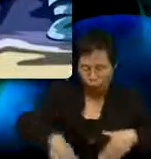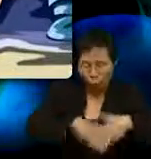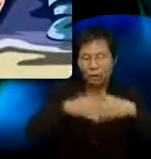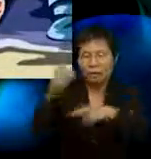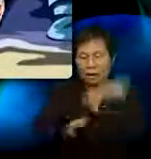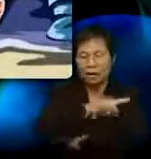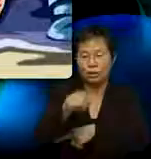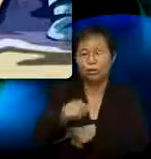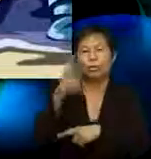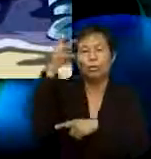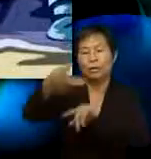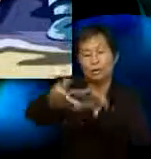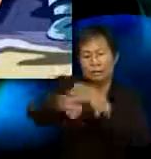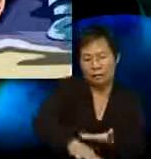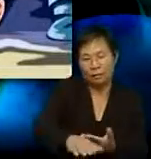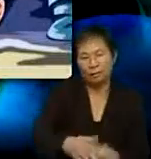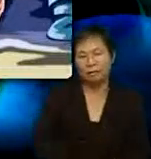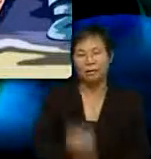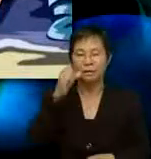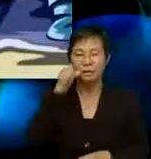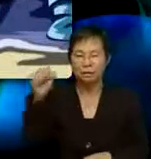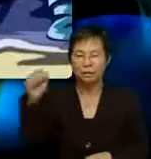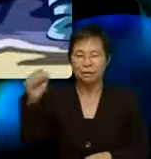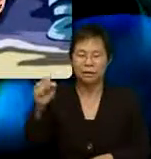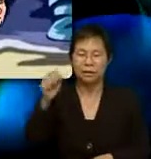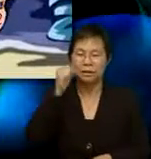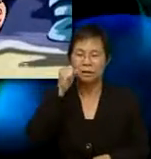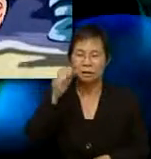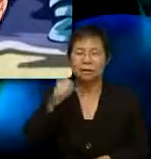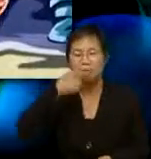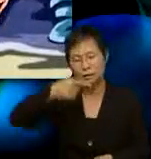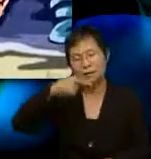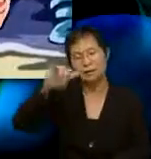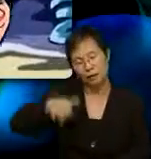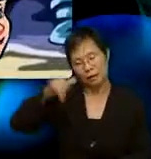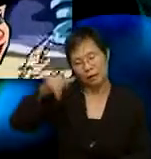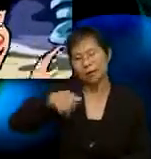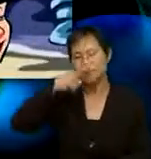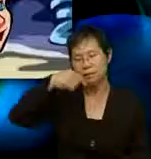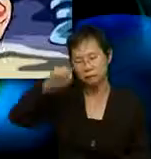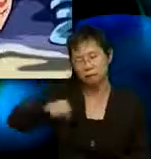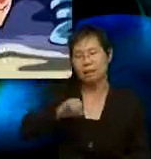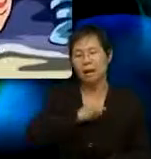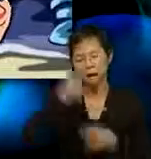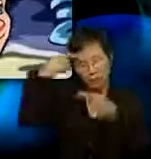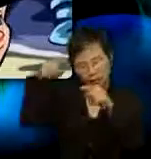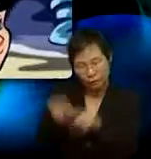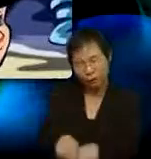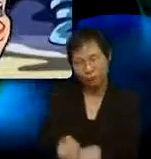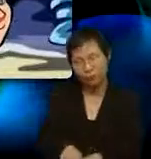you will die," she added. "Yes, yes, I